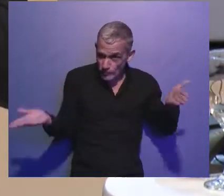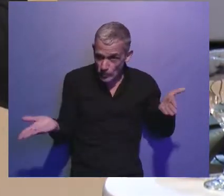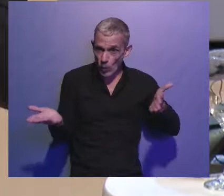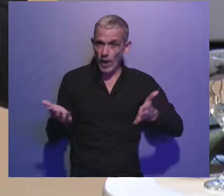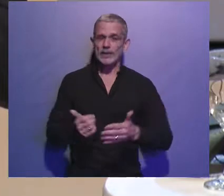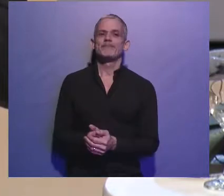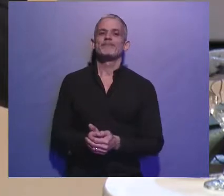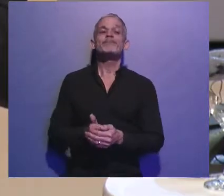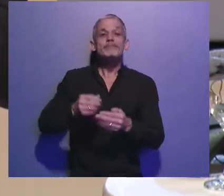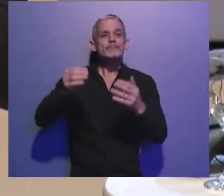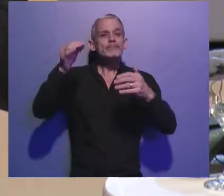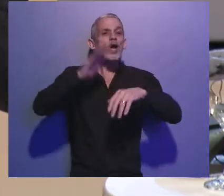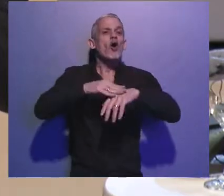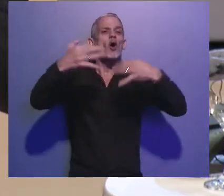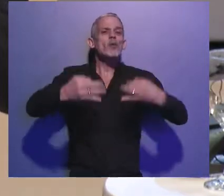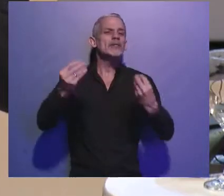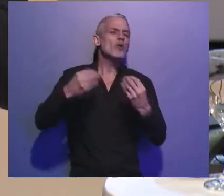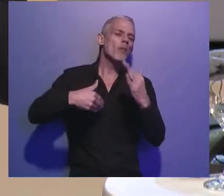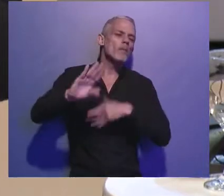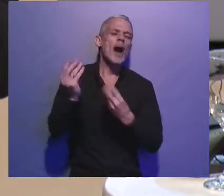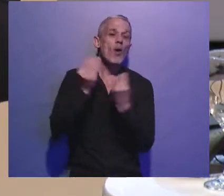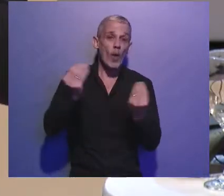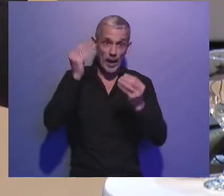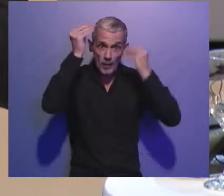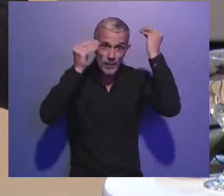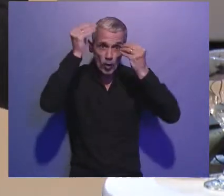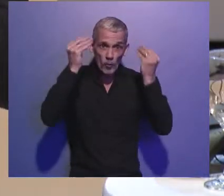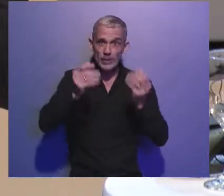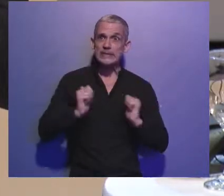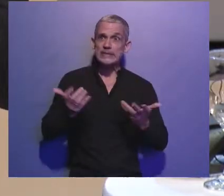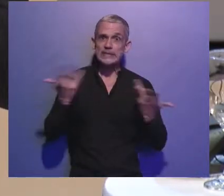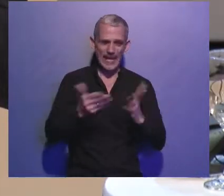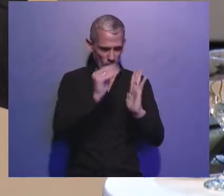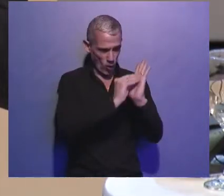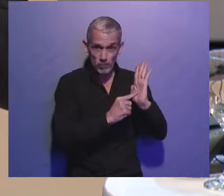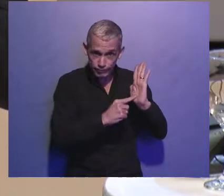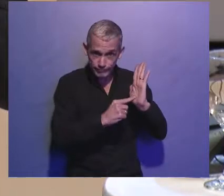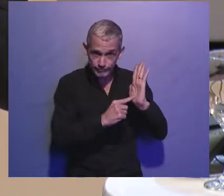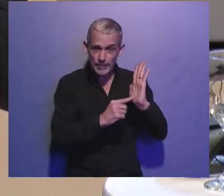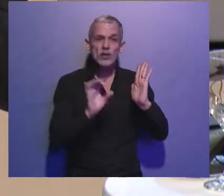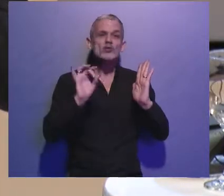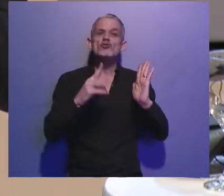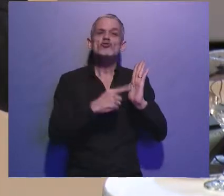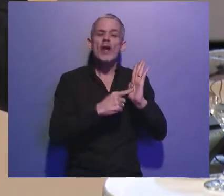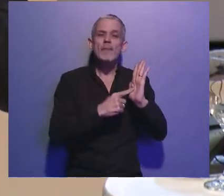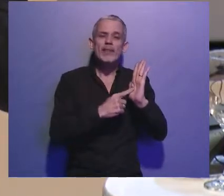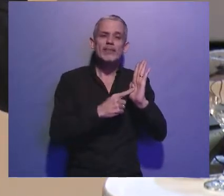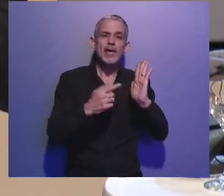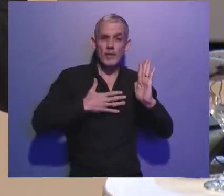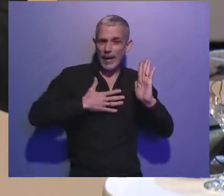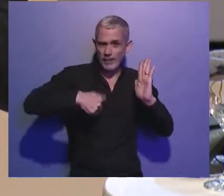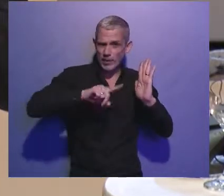turning the open government agenda permanent in the city government. A network of civil servants was created